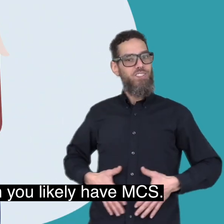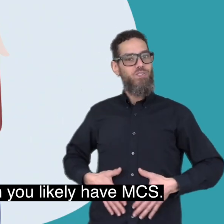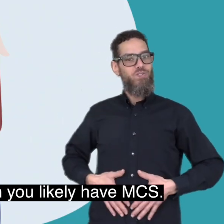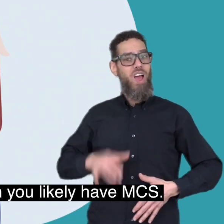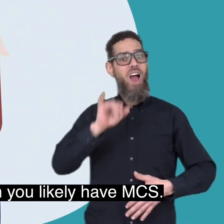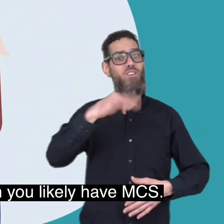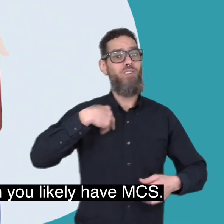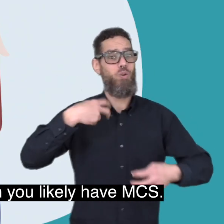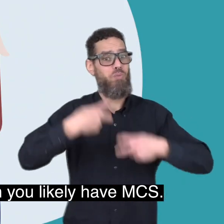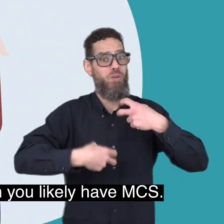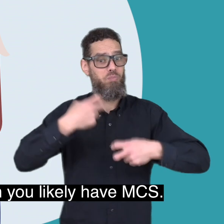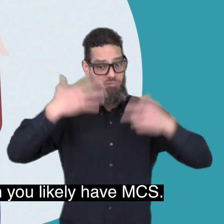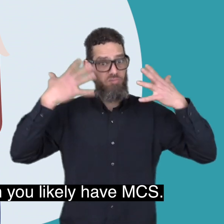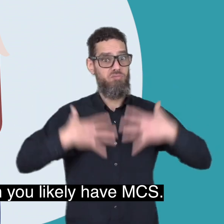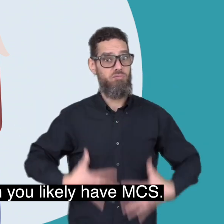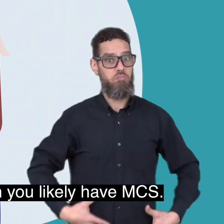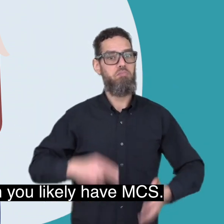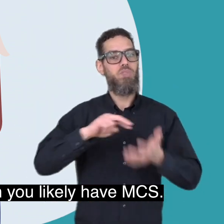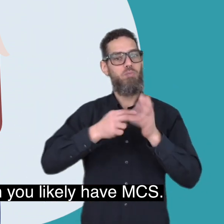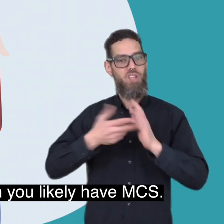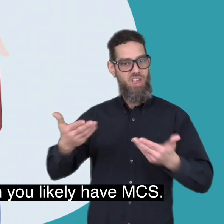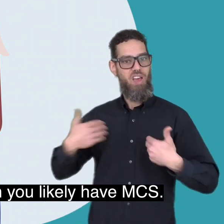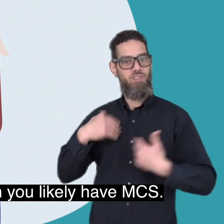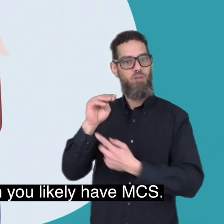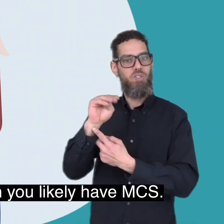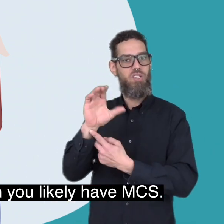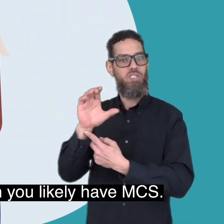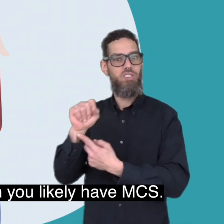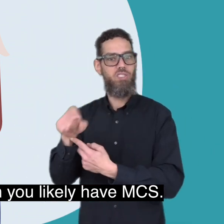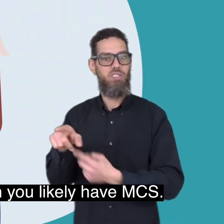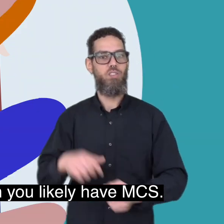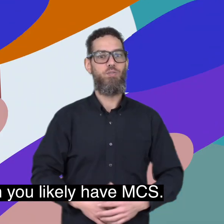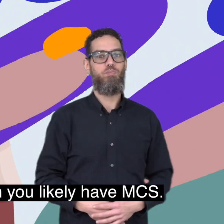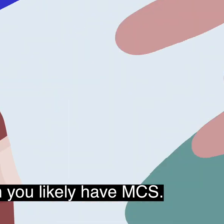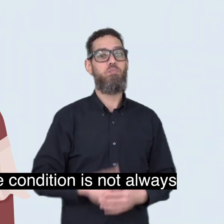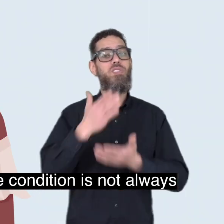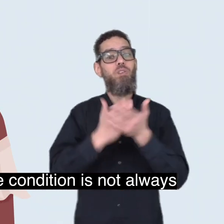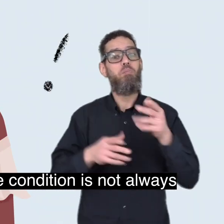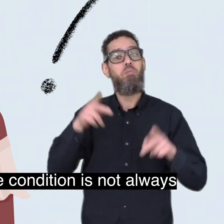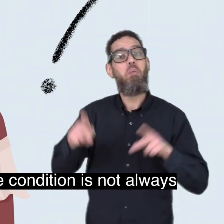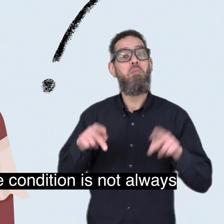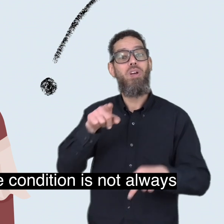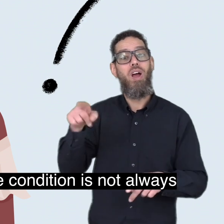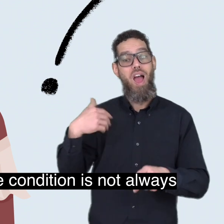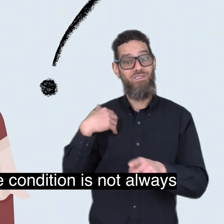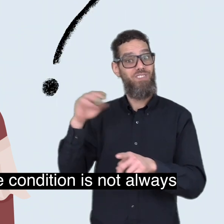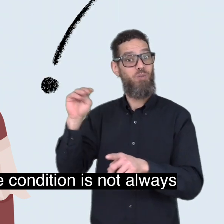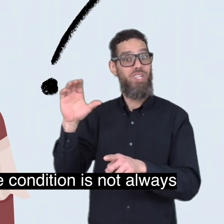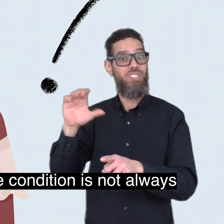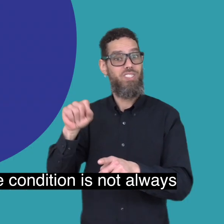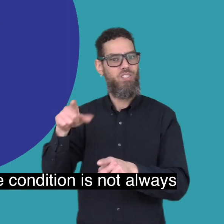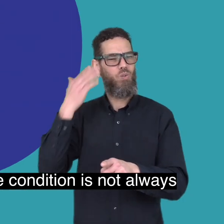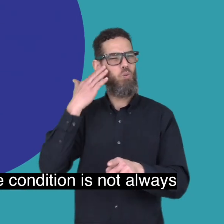have MCS. For some people with MCS, the source of the onset of the condition is not always